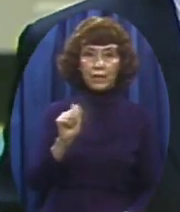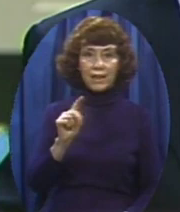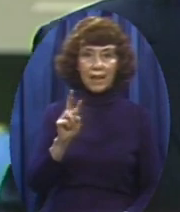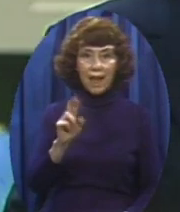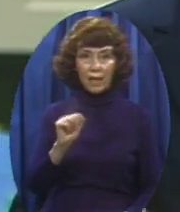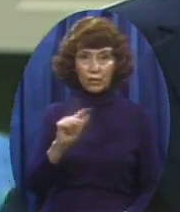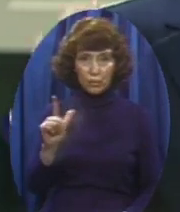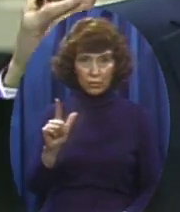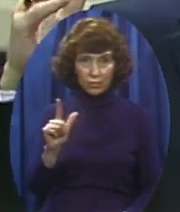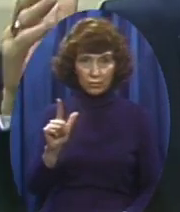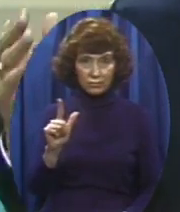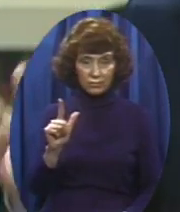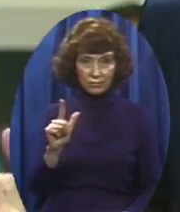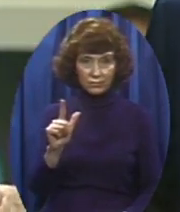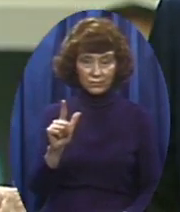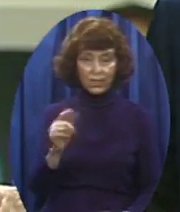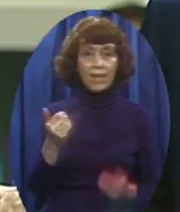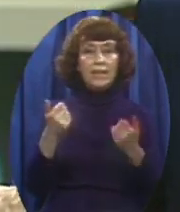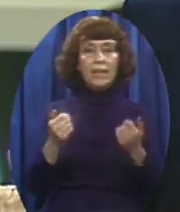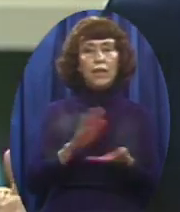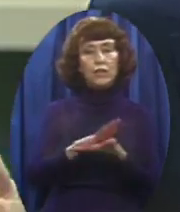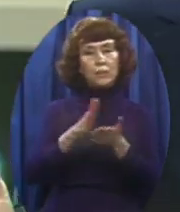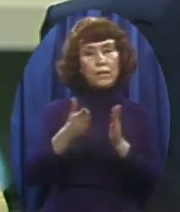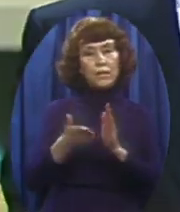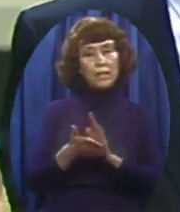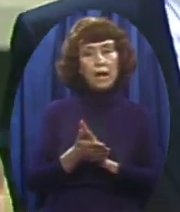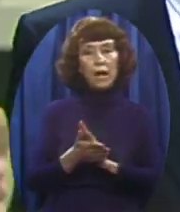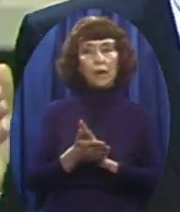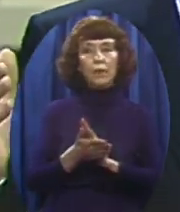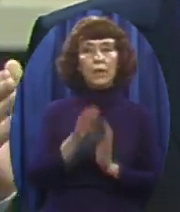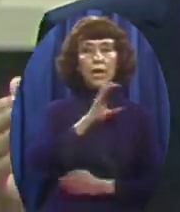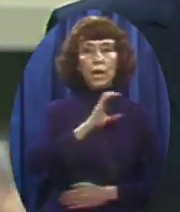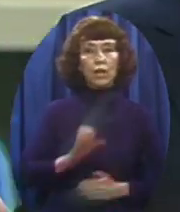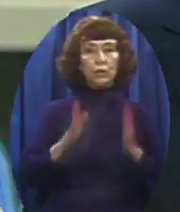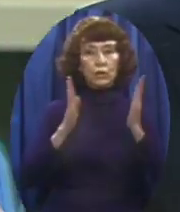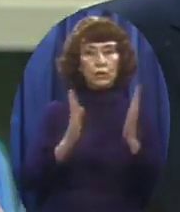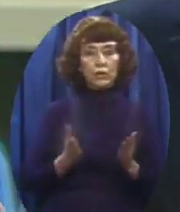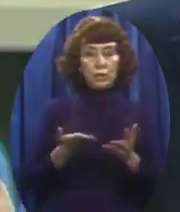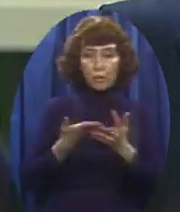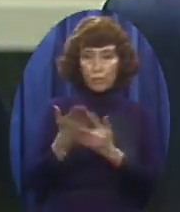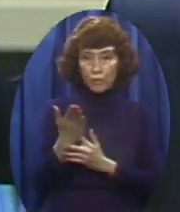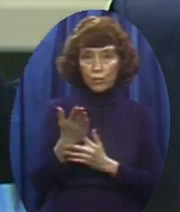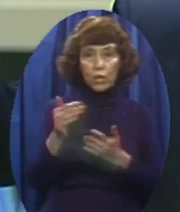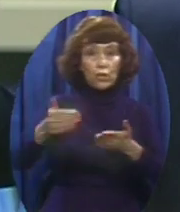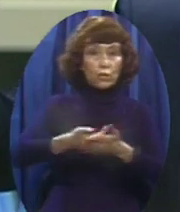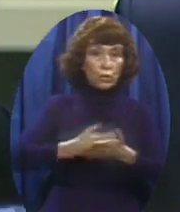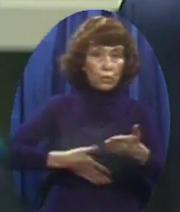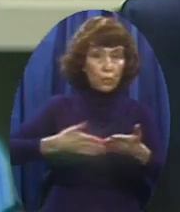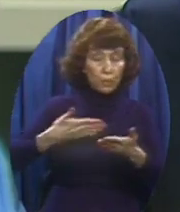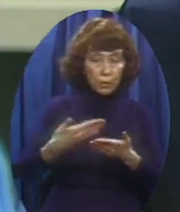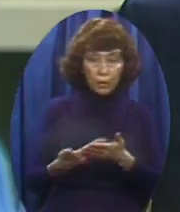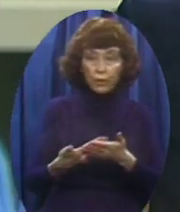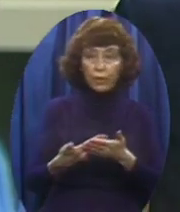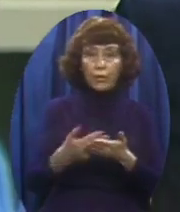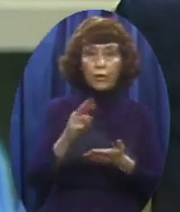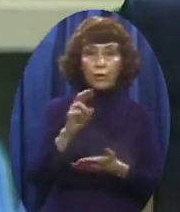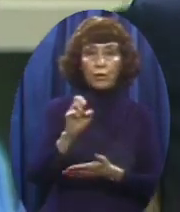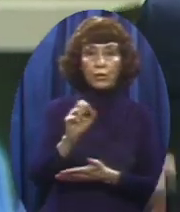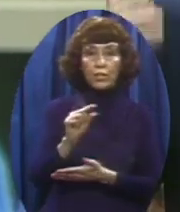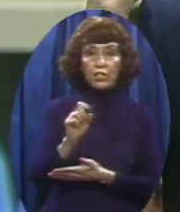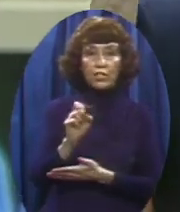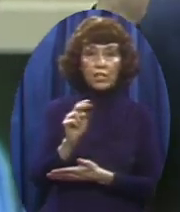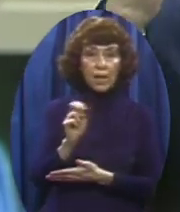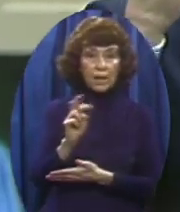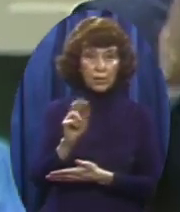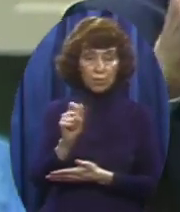revelation. We may call it the new birth. We may call it regeneration. You may call it getting religion. You may